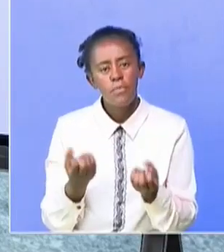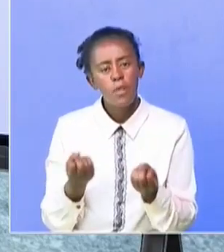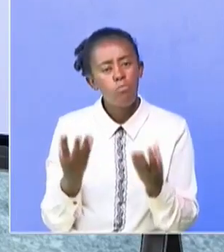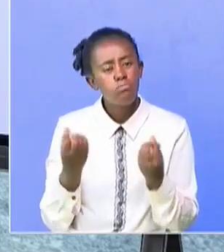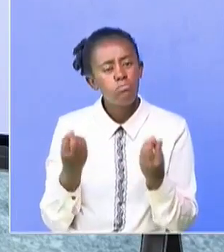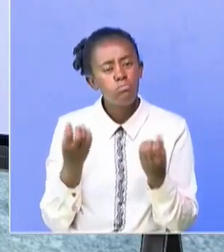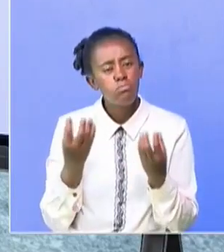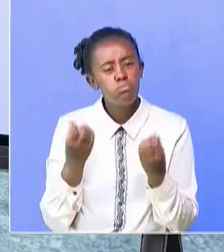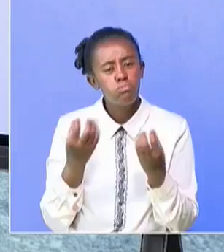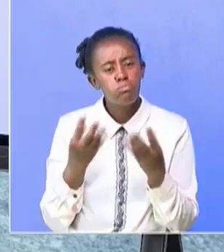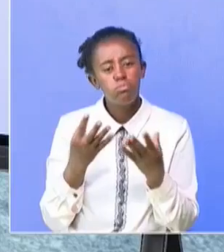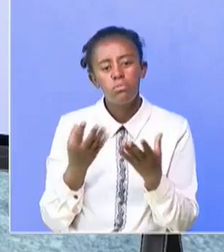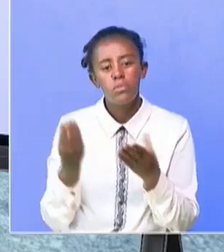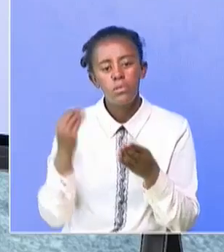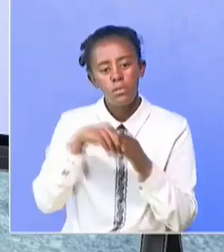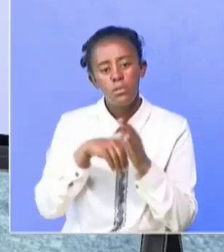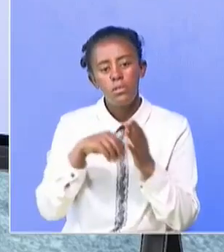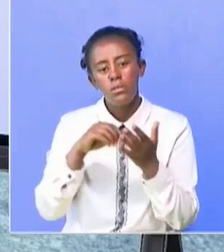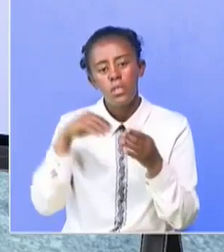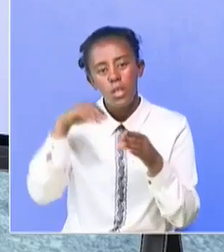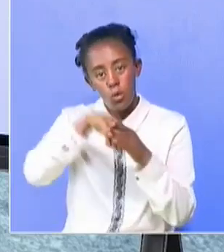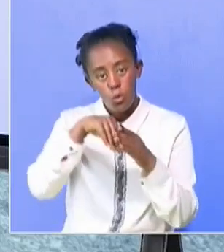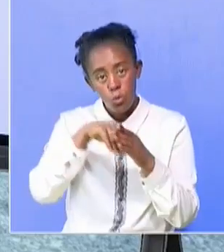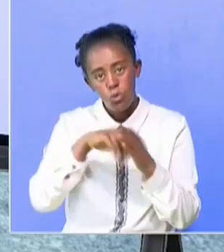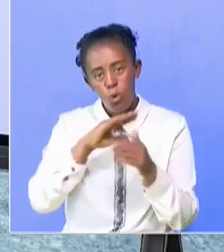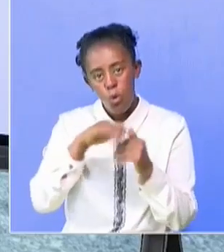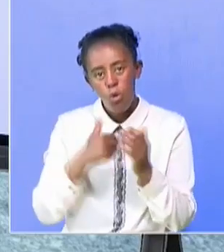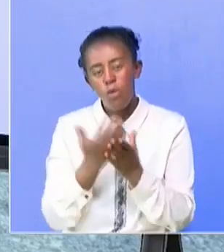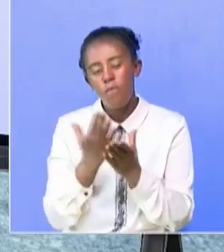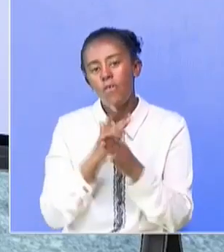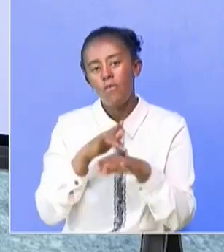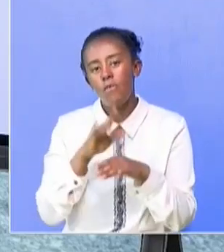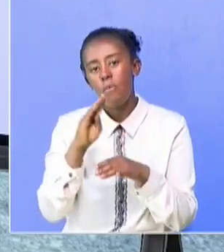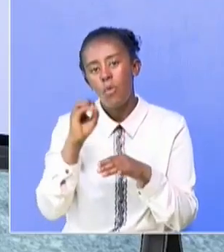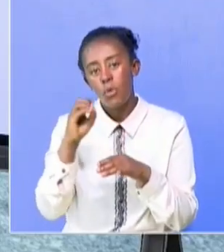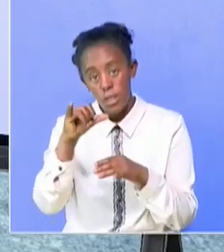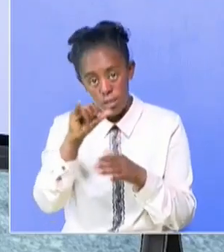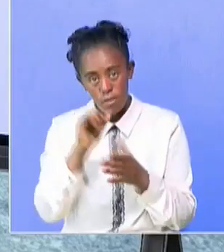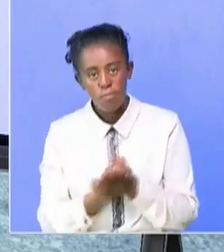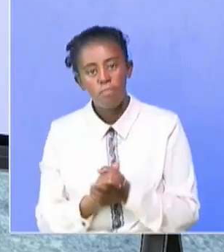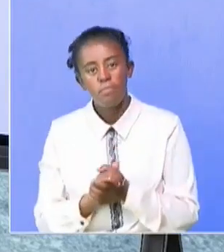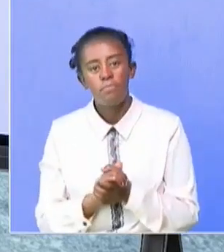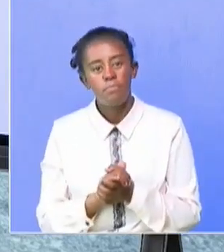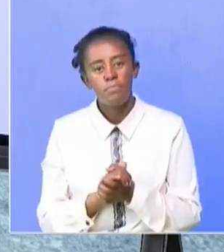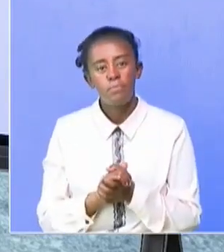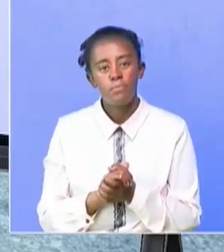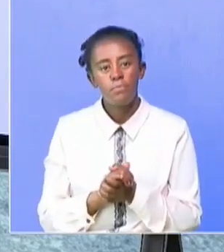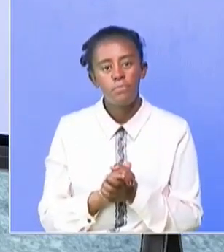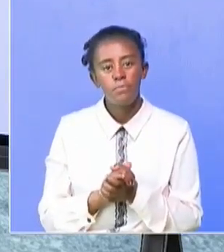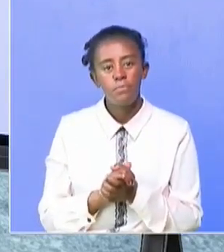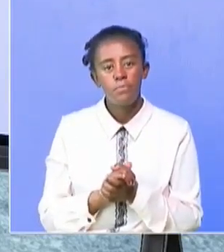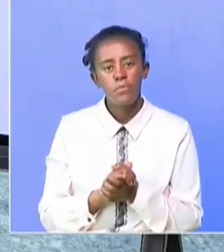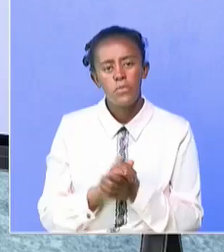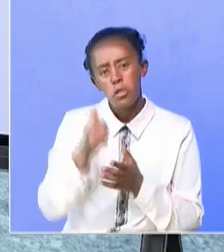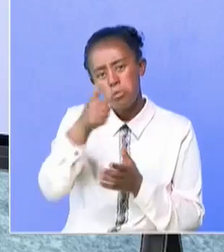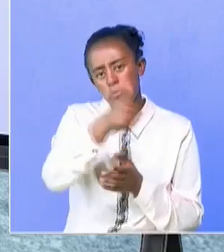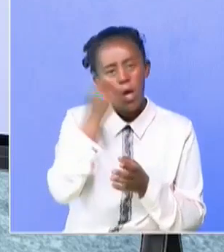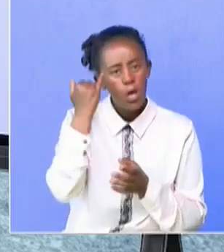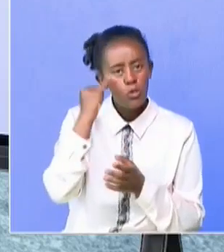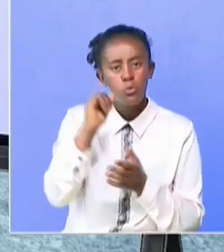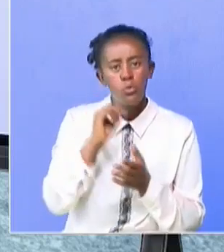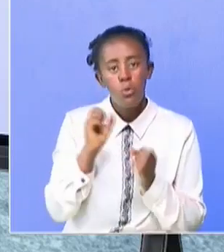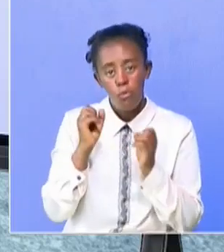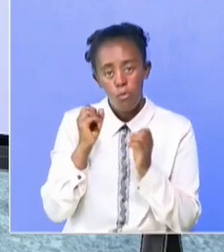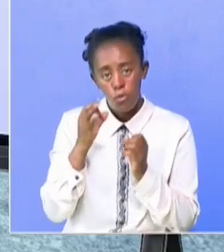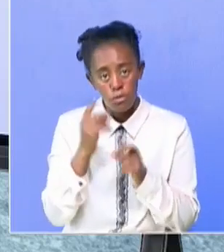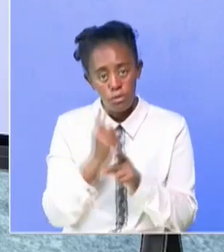Lot of things has to be included or involved in the part that is a body. Yeah, it's depend on your issue, of